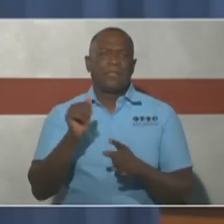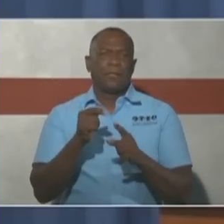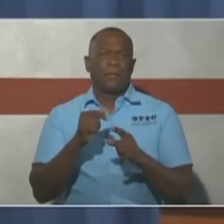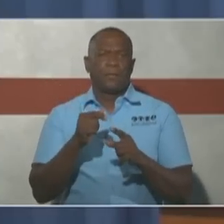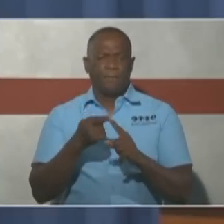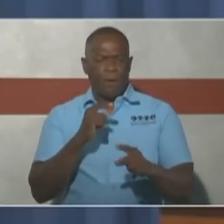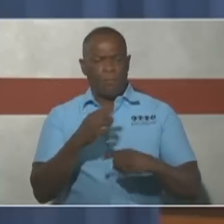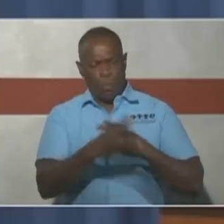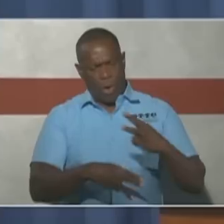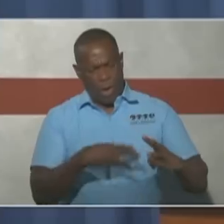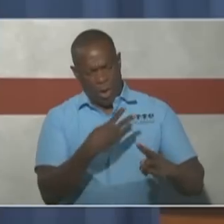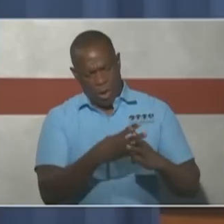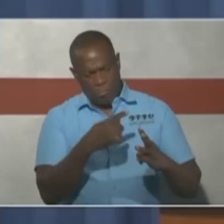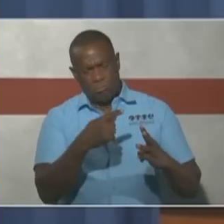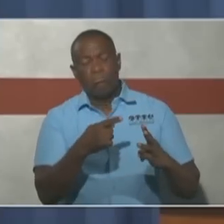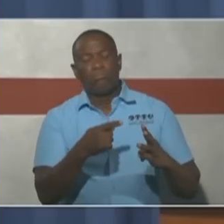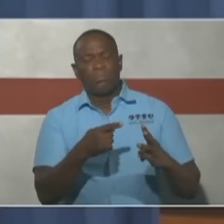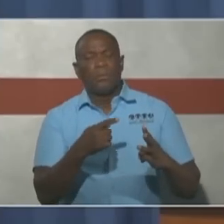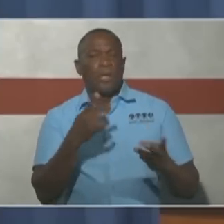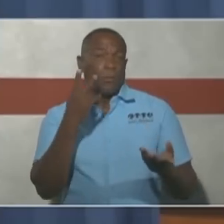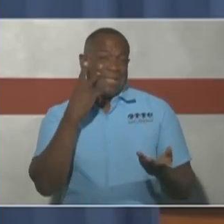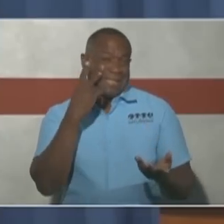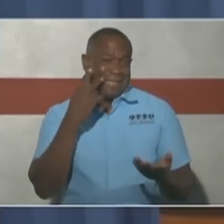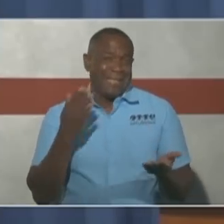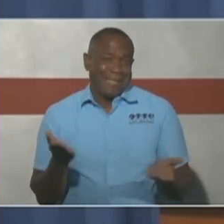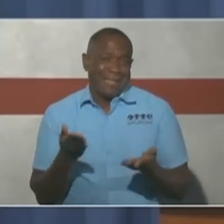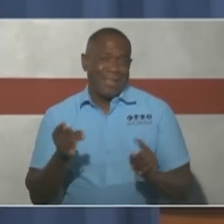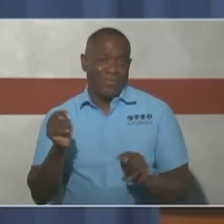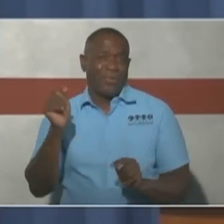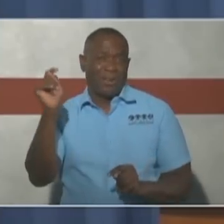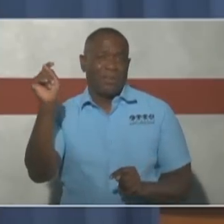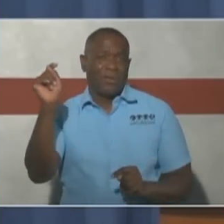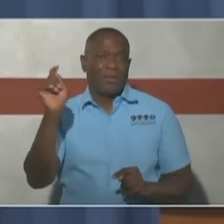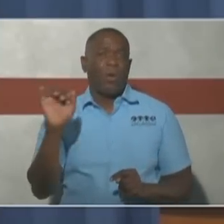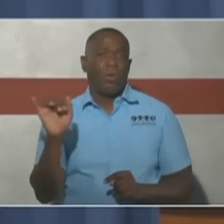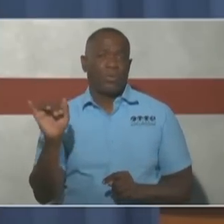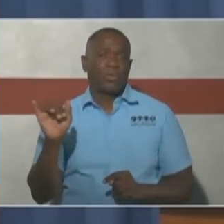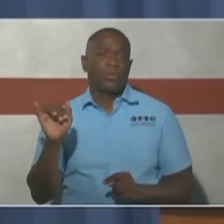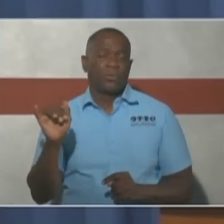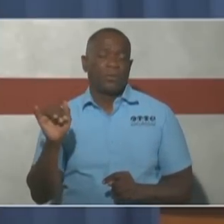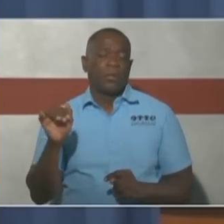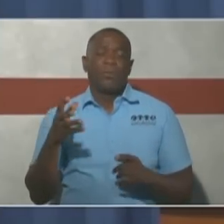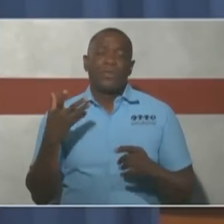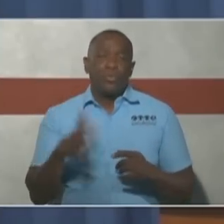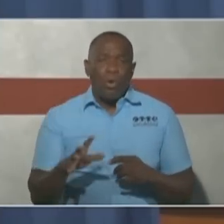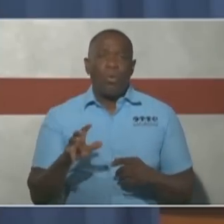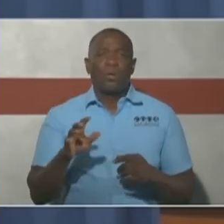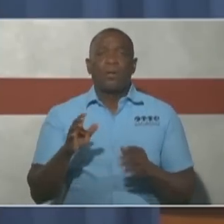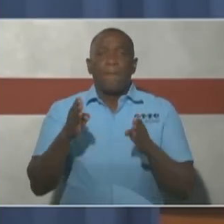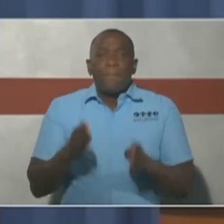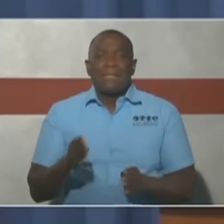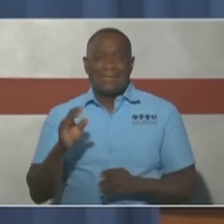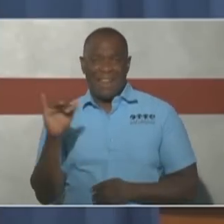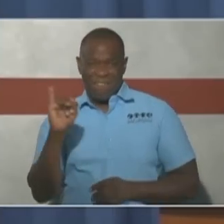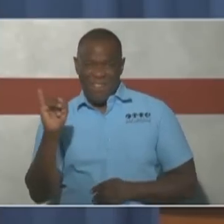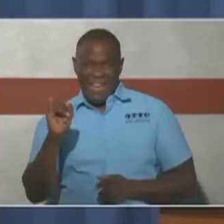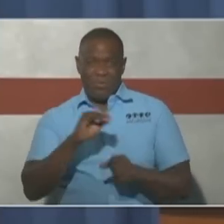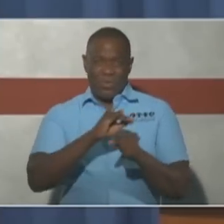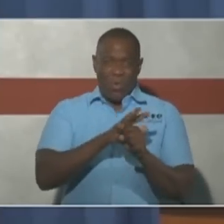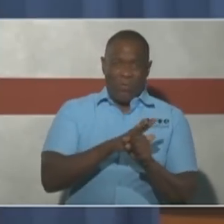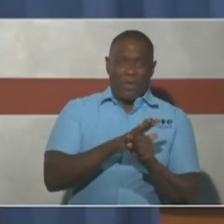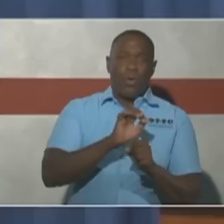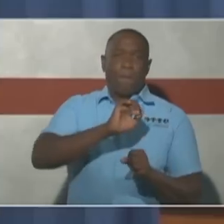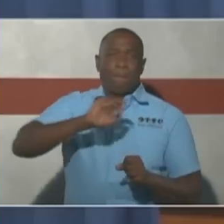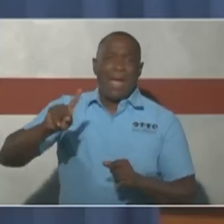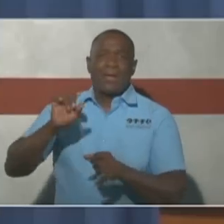days, or you can have a negative test done anytime after day 5 of your symptoms or your first positive test. So that's the